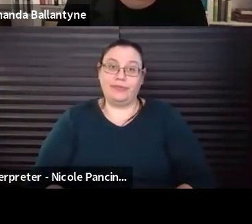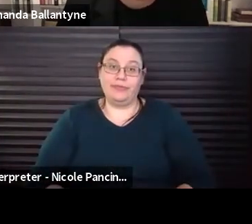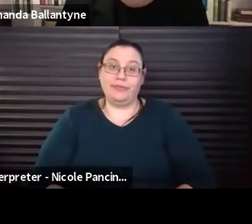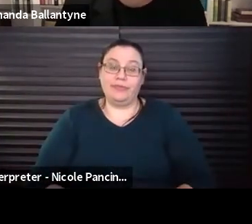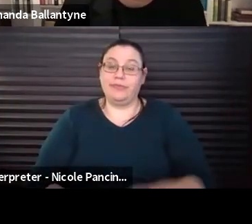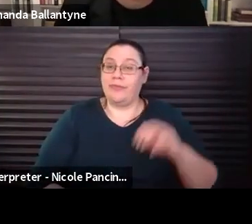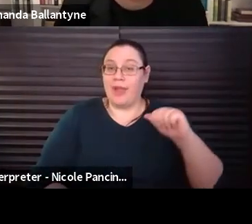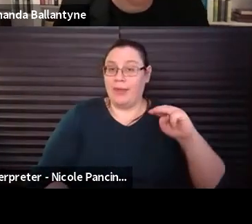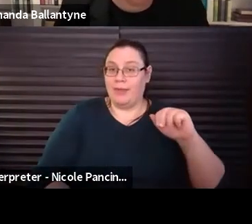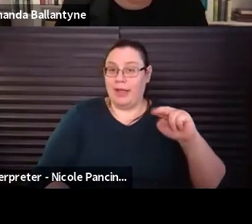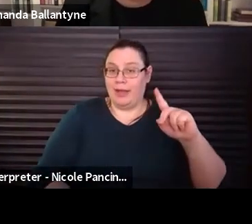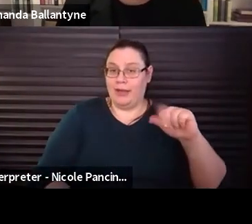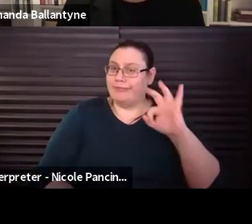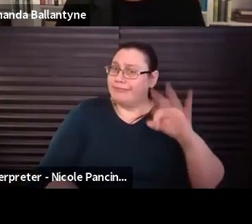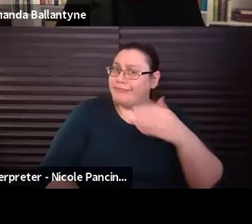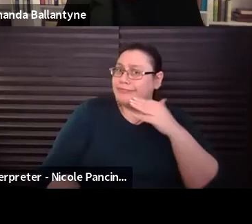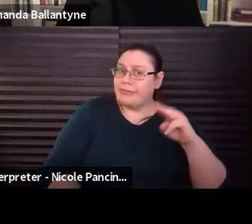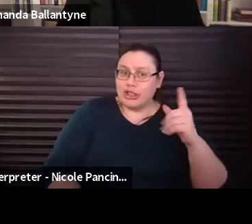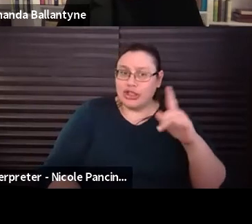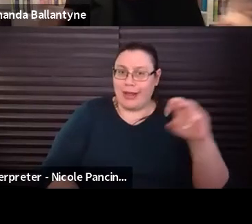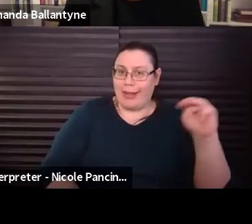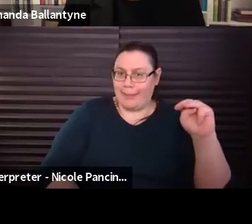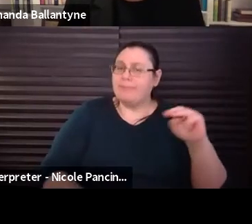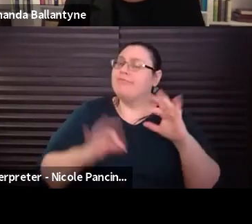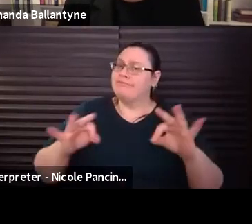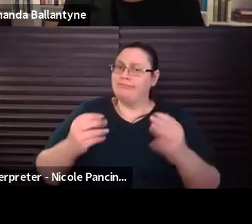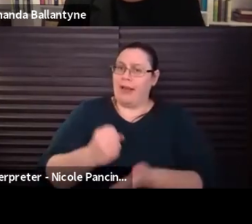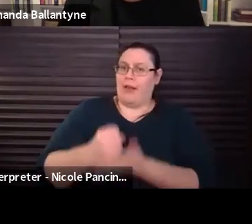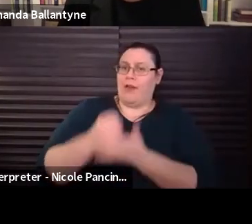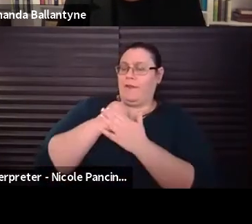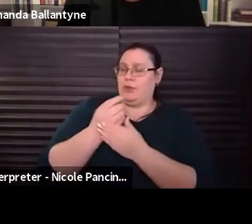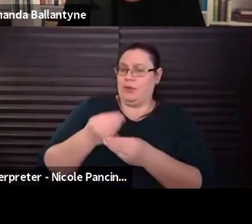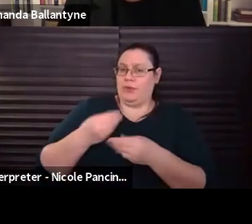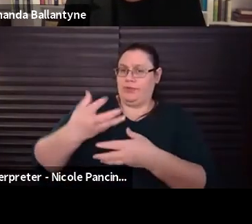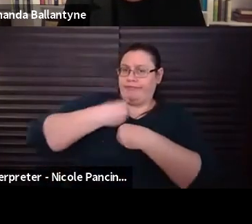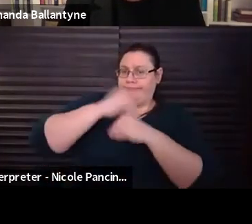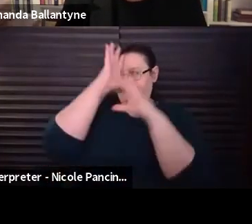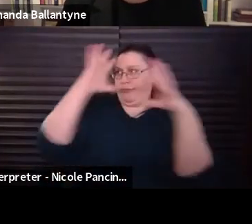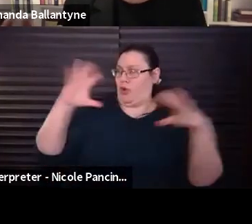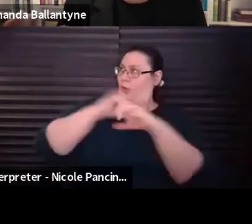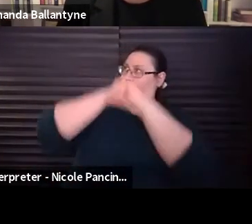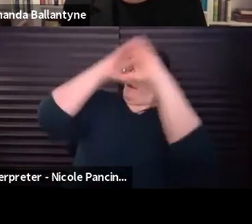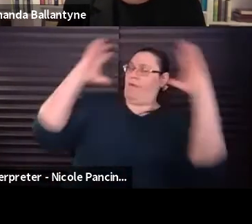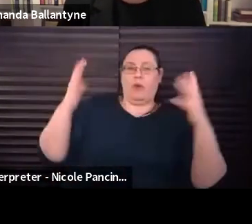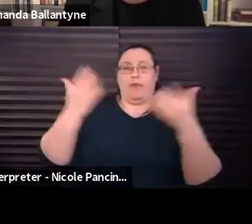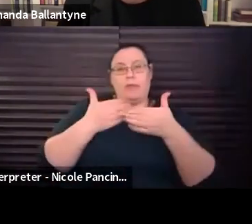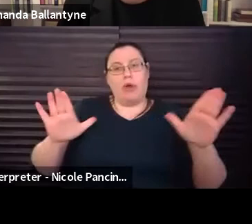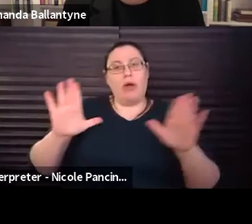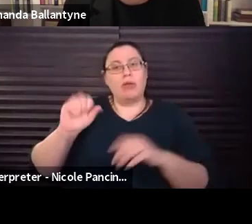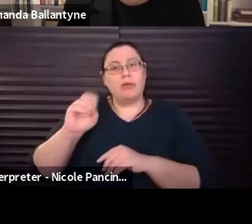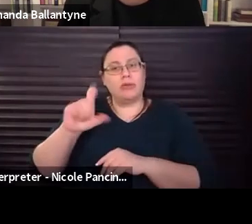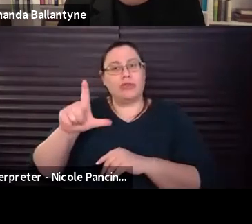Thank you, Michelle. I think it's really helpful to kind of provide that overview of the broader social